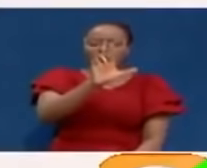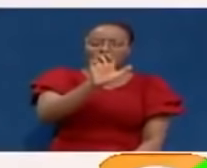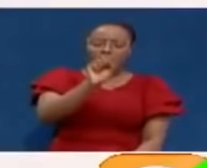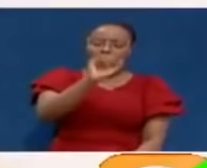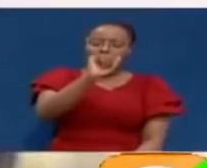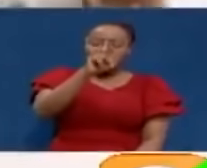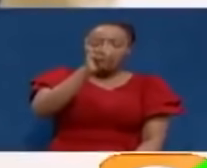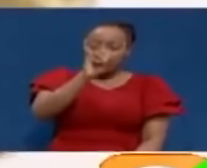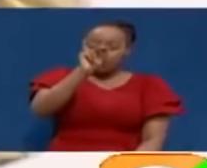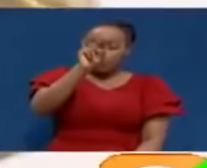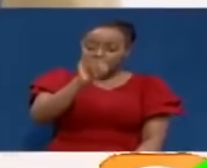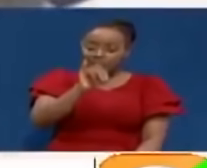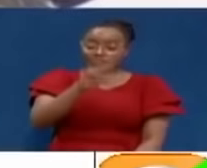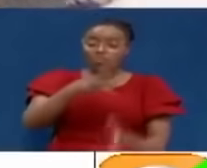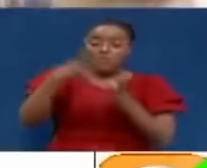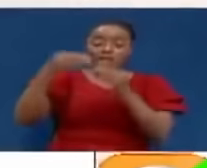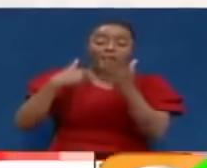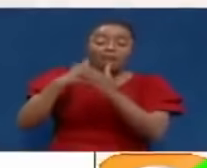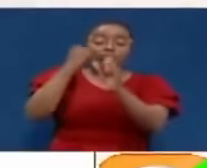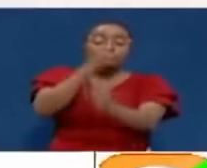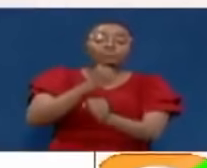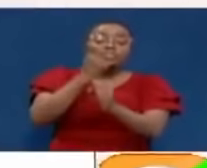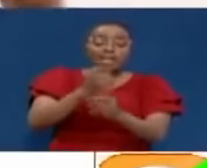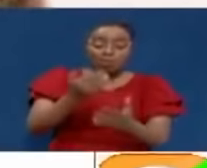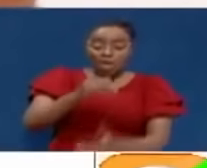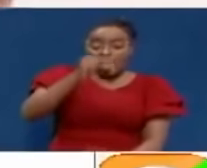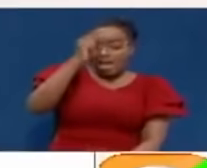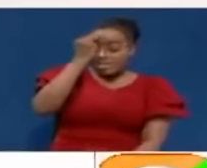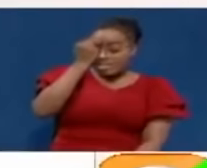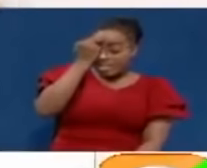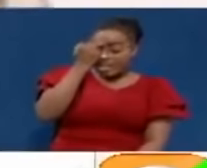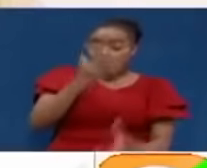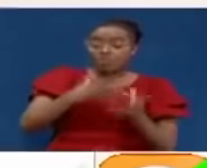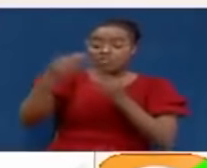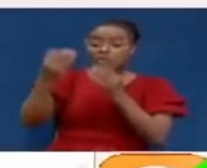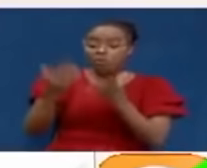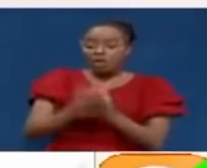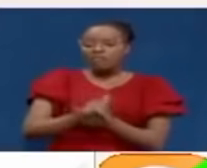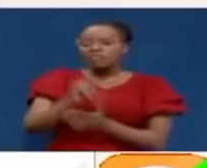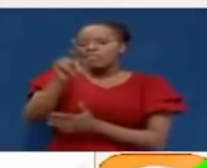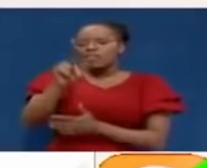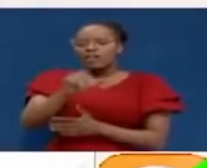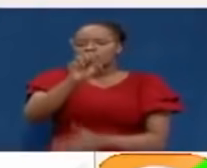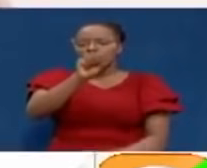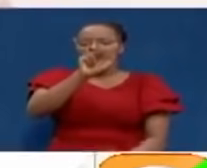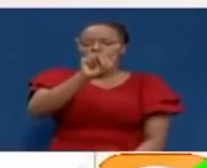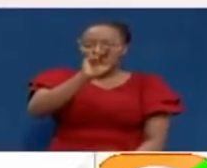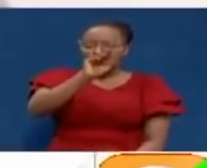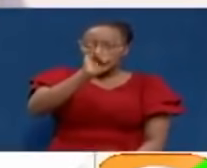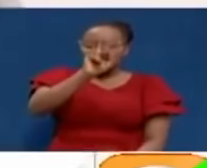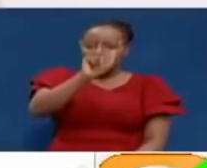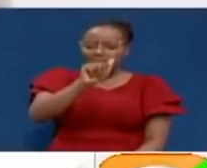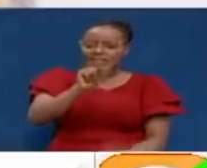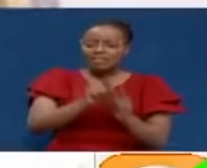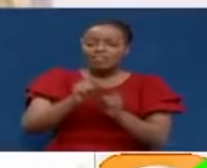Kwala. Tutaenda mpaka Ngong Kiseria. Tutakupeleka mpaka huko Torosei kwa Sunguya.